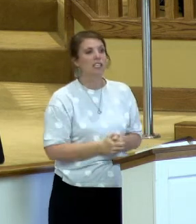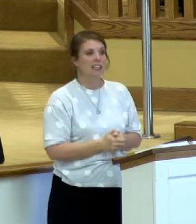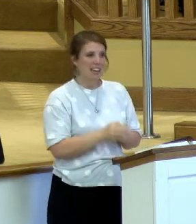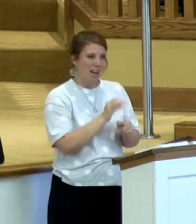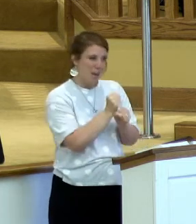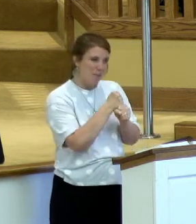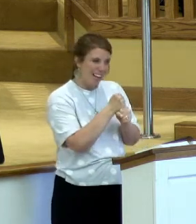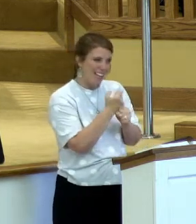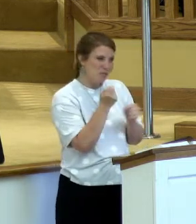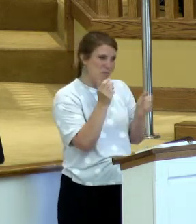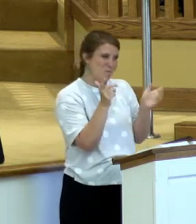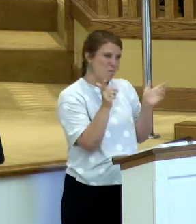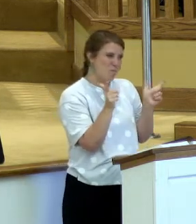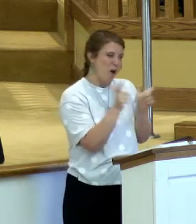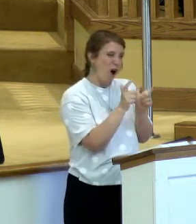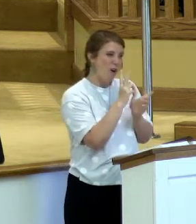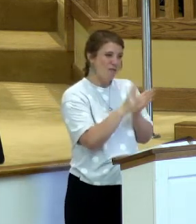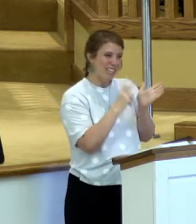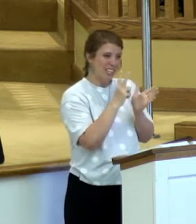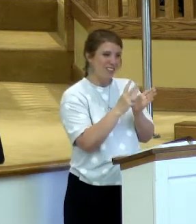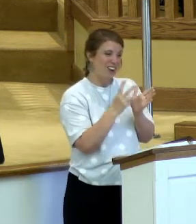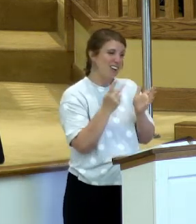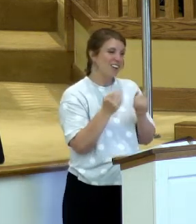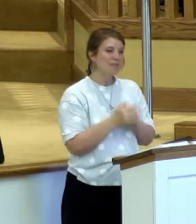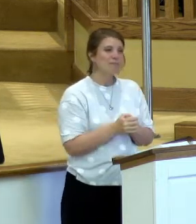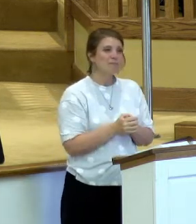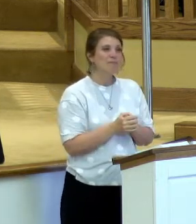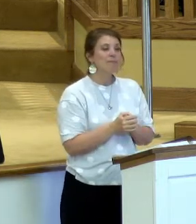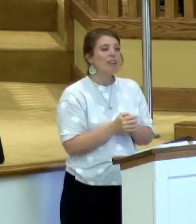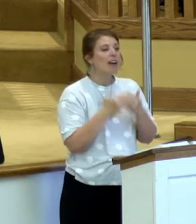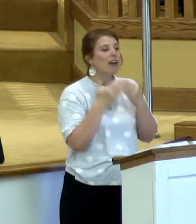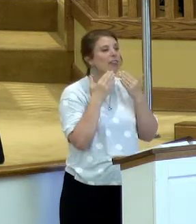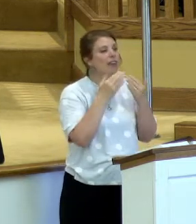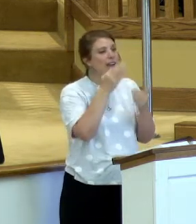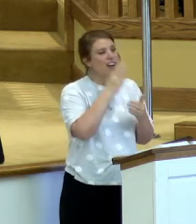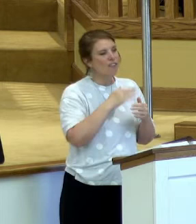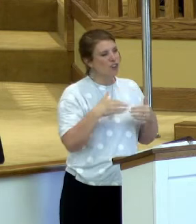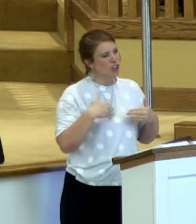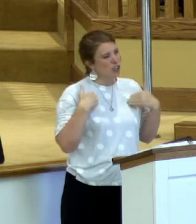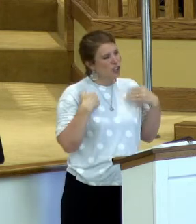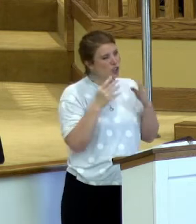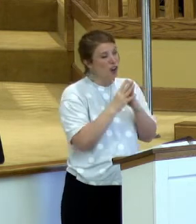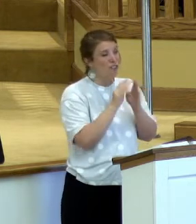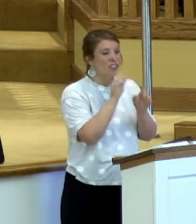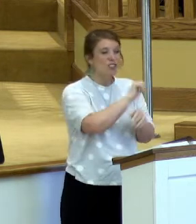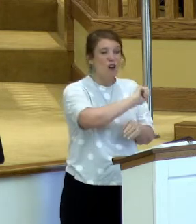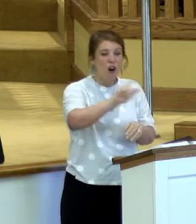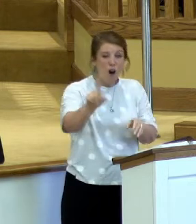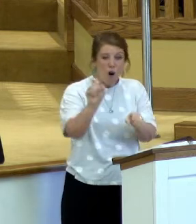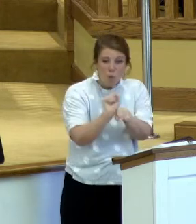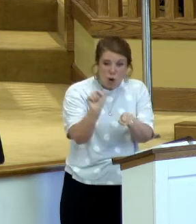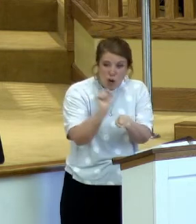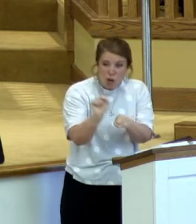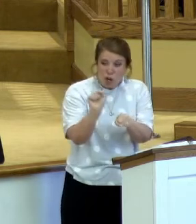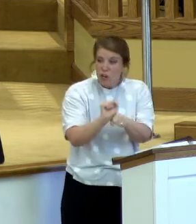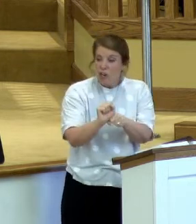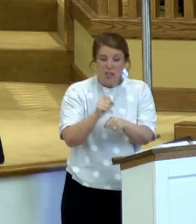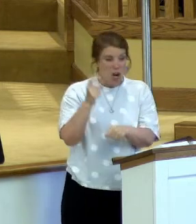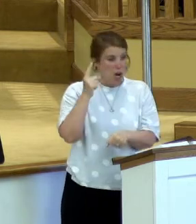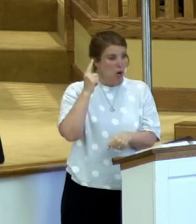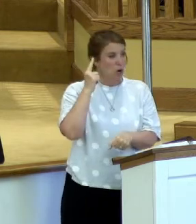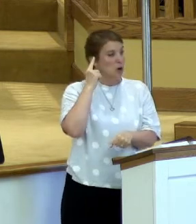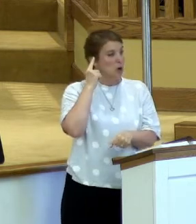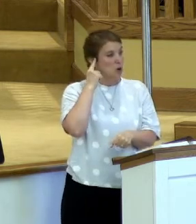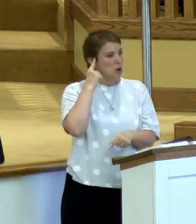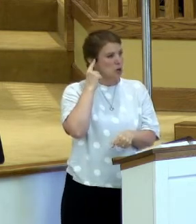made a little video. It was an eventful Saturday, praise the Lord. But thank God for our youth conference, all those that worked. I know we said thank yous a lot. From what I